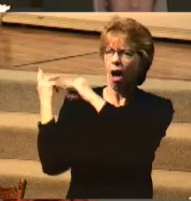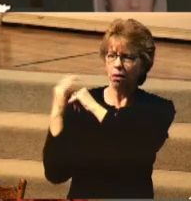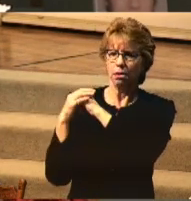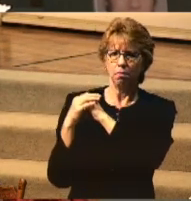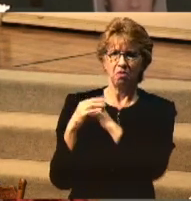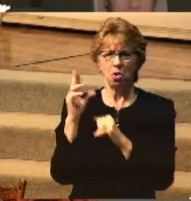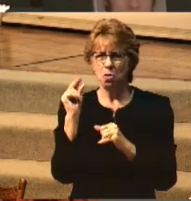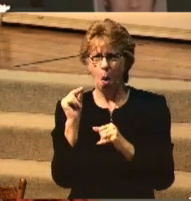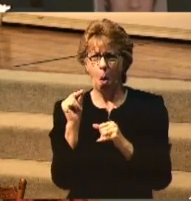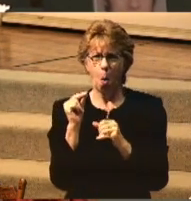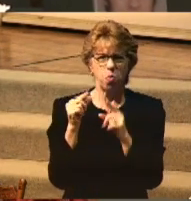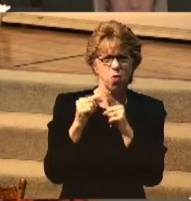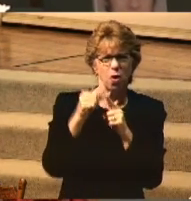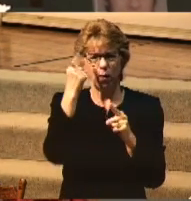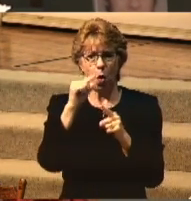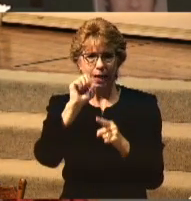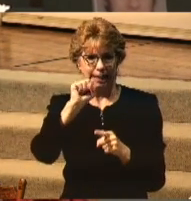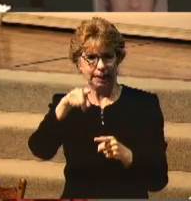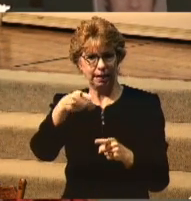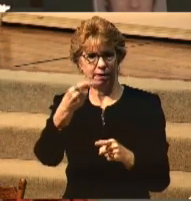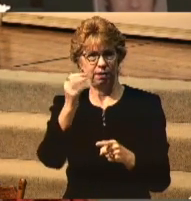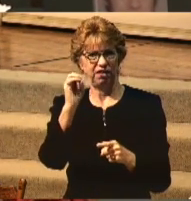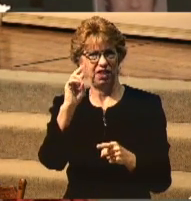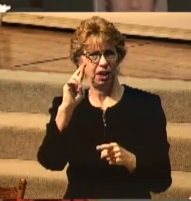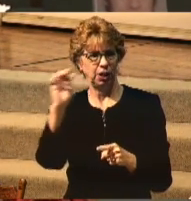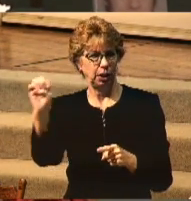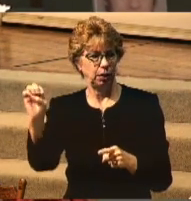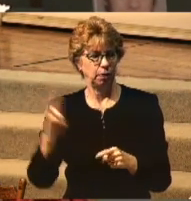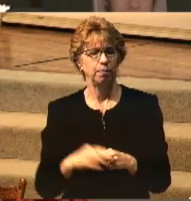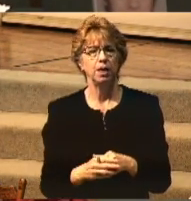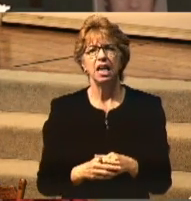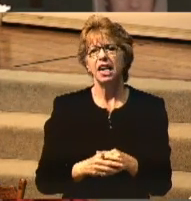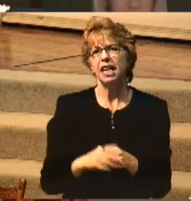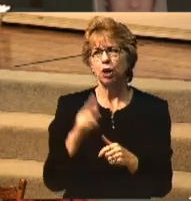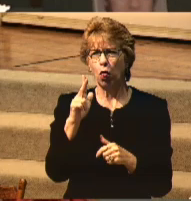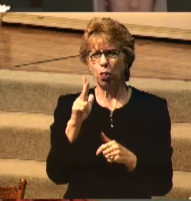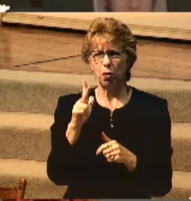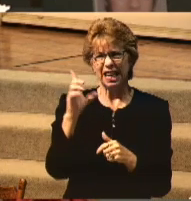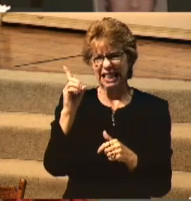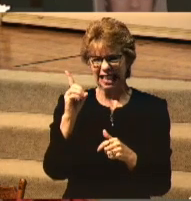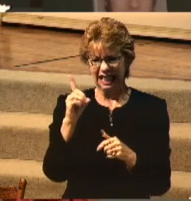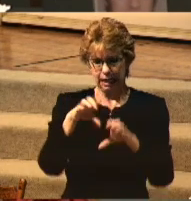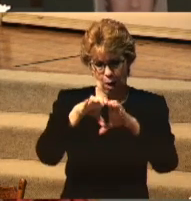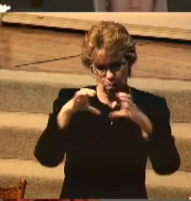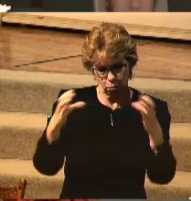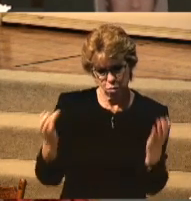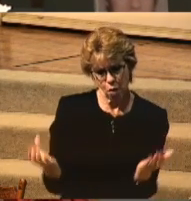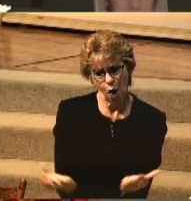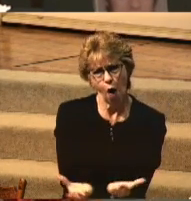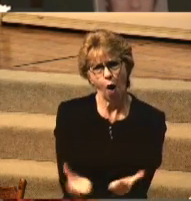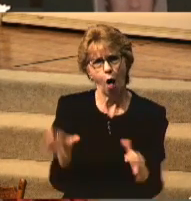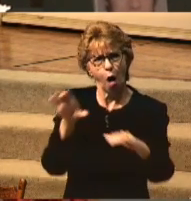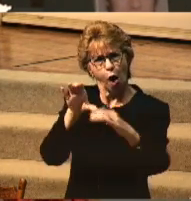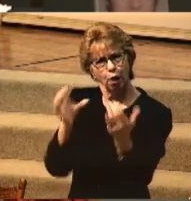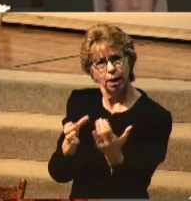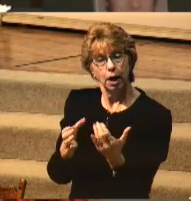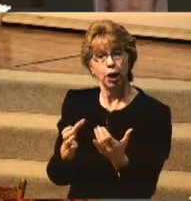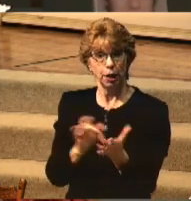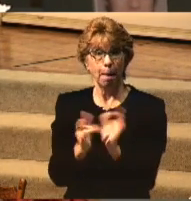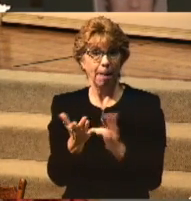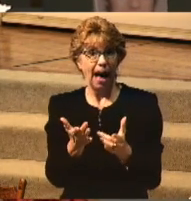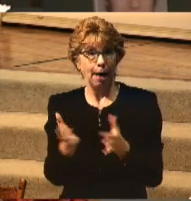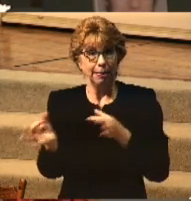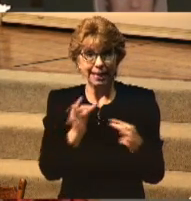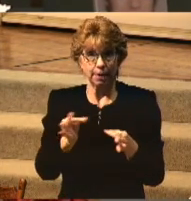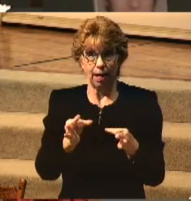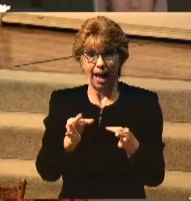for sphere, and so it's a three-dimensional ball. And the Bible described the world